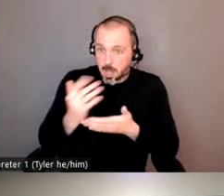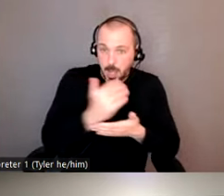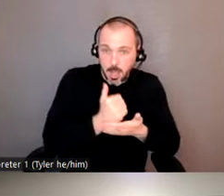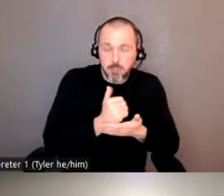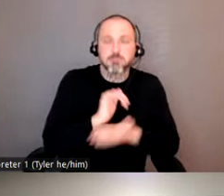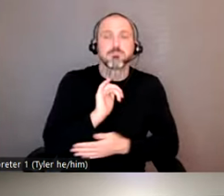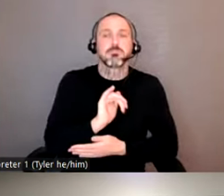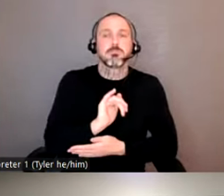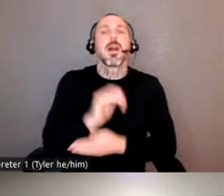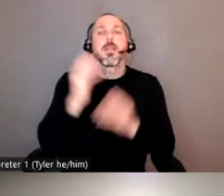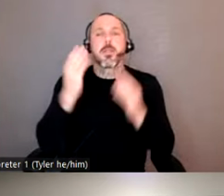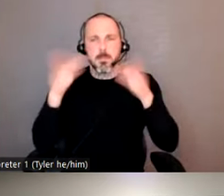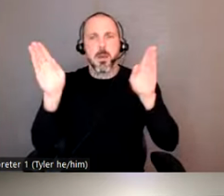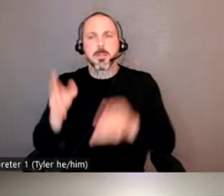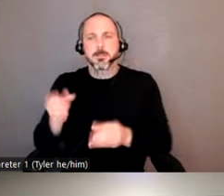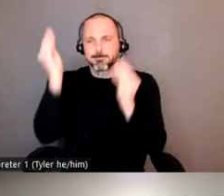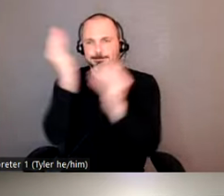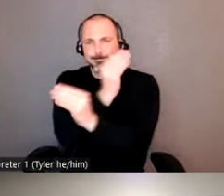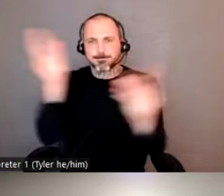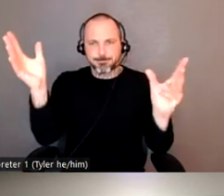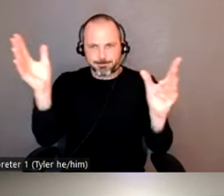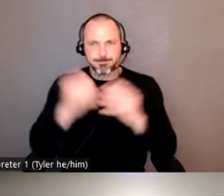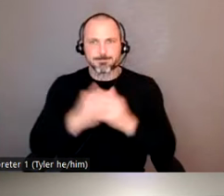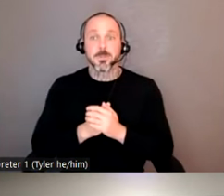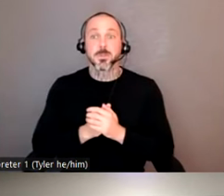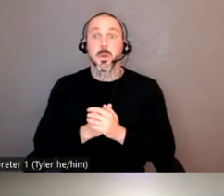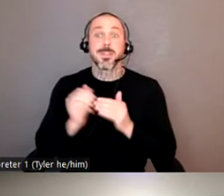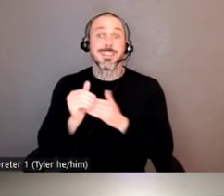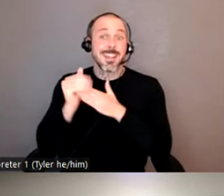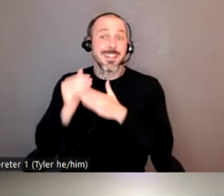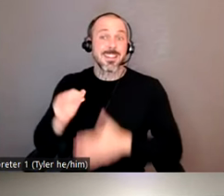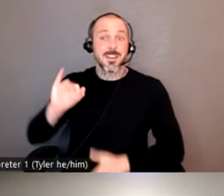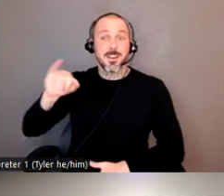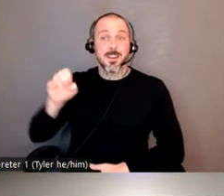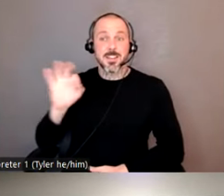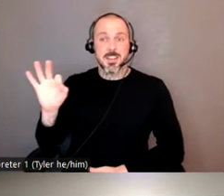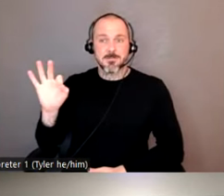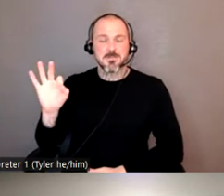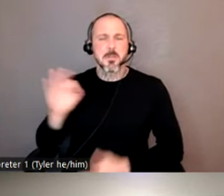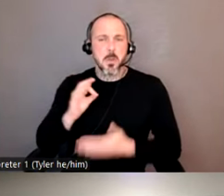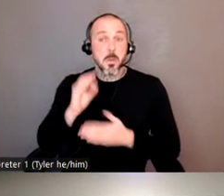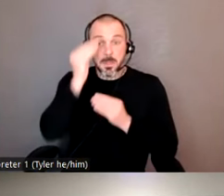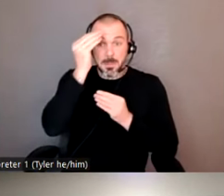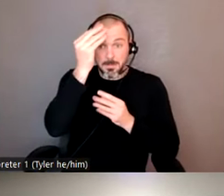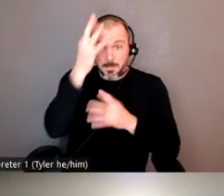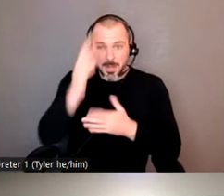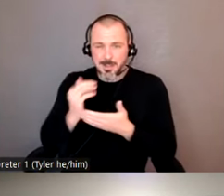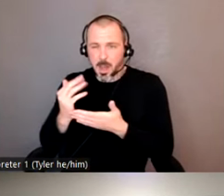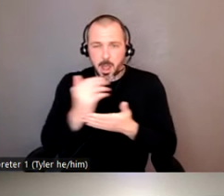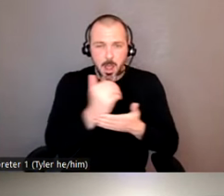team, and he takes the information we have and he puts it on social media, and he'll put it on our webpage. So next